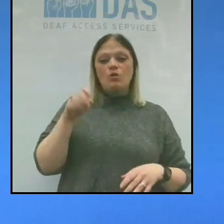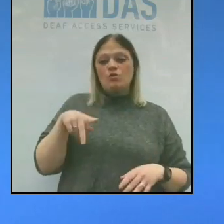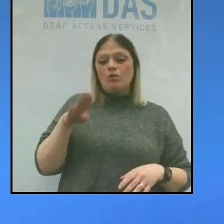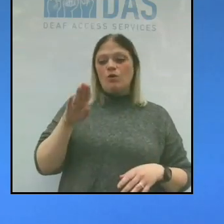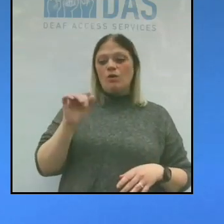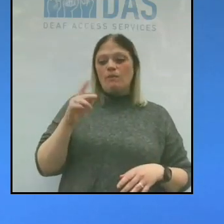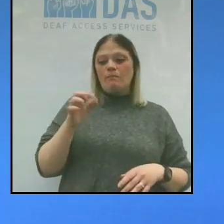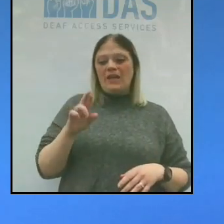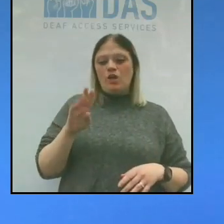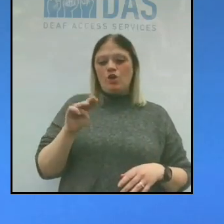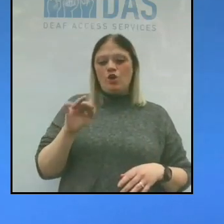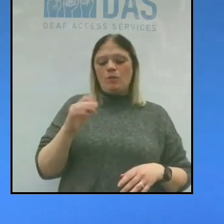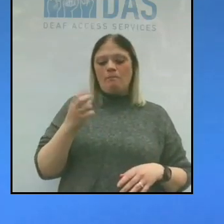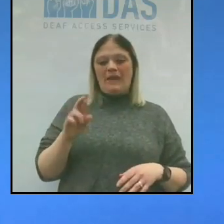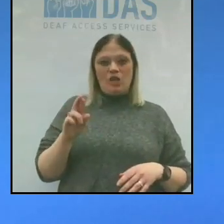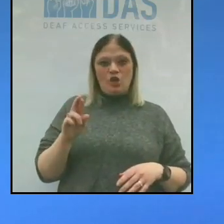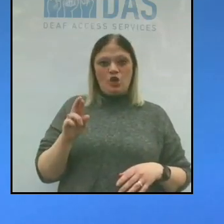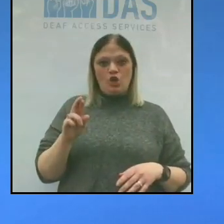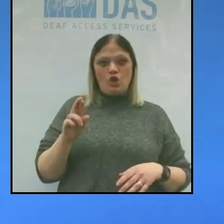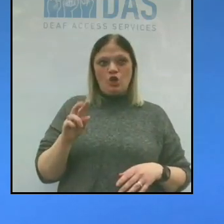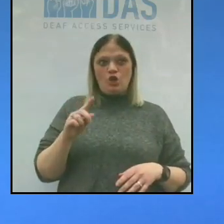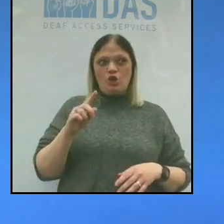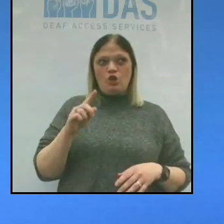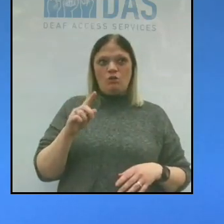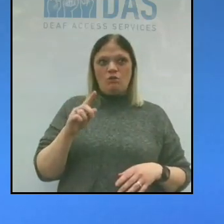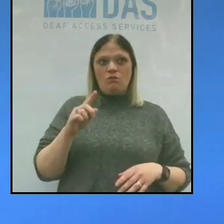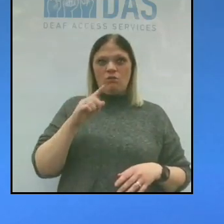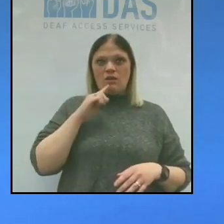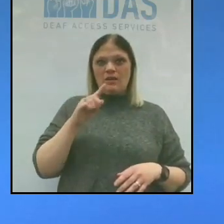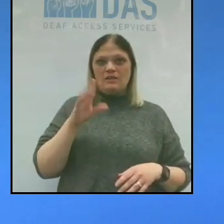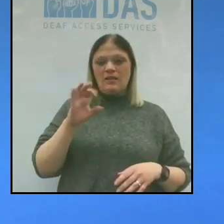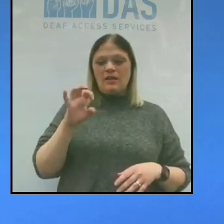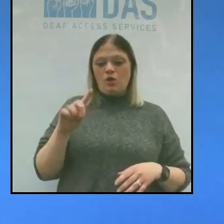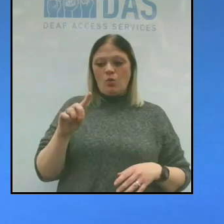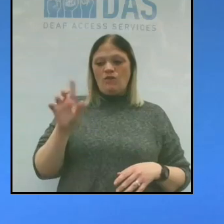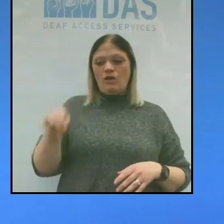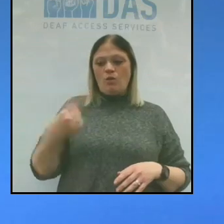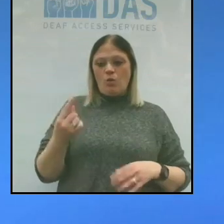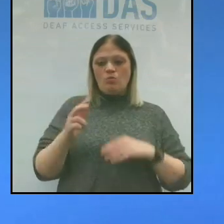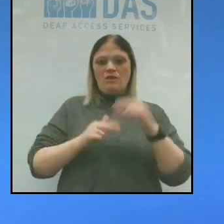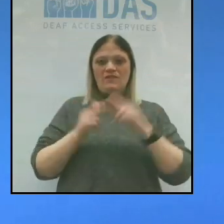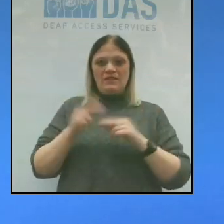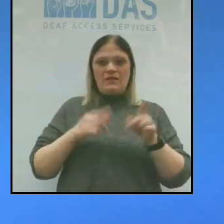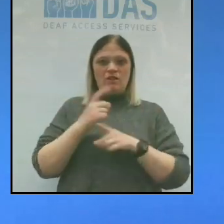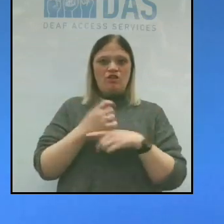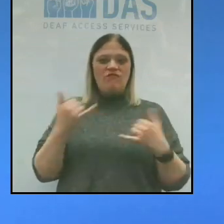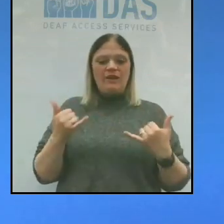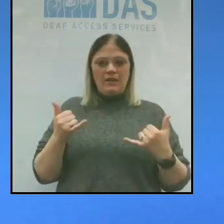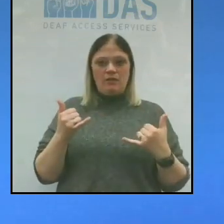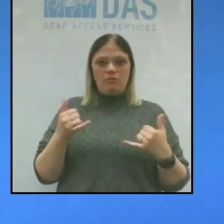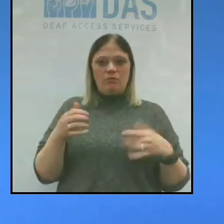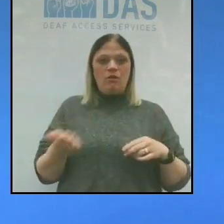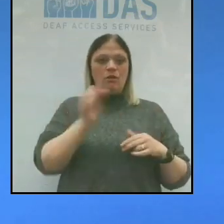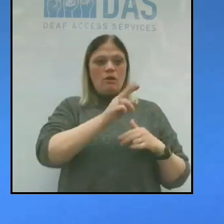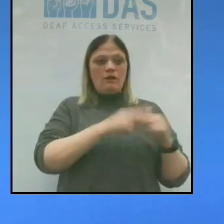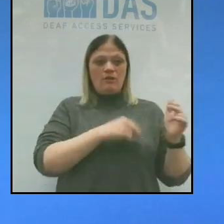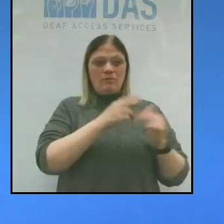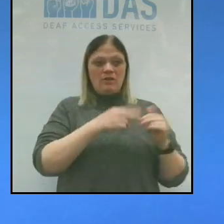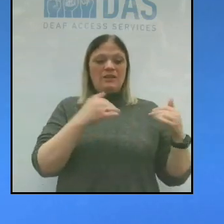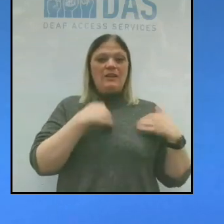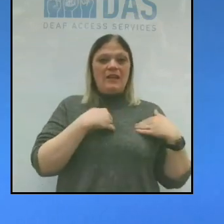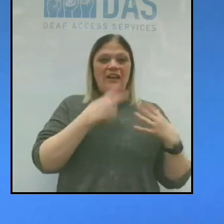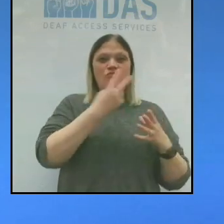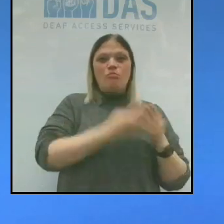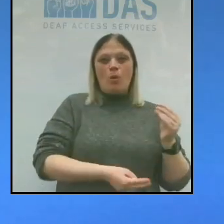Baker Manor nursing facility is pretty much a COVID-only facility at this point. Other facilities have non-COVID and